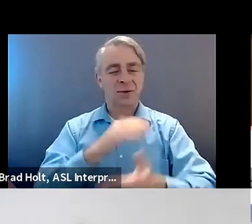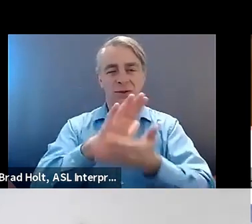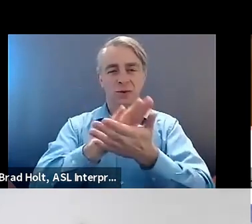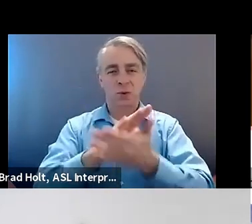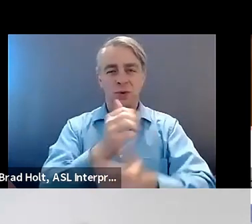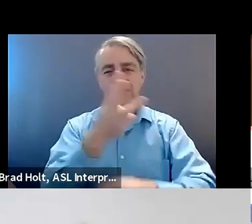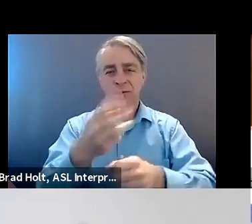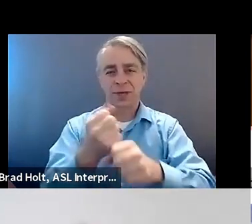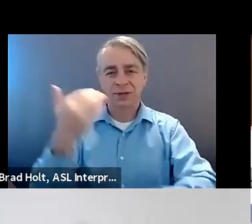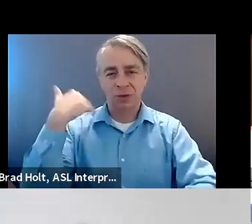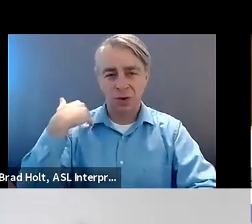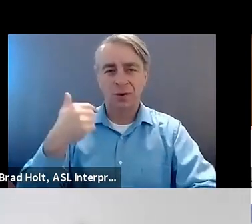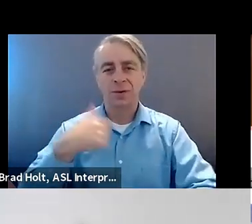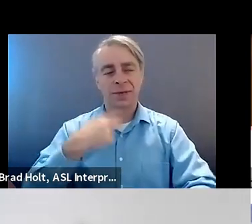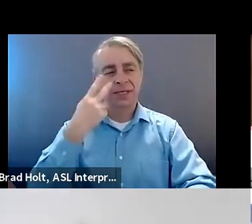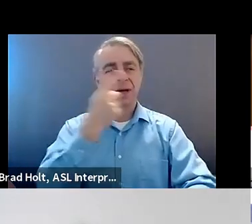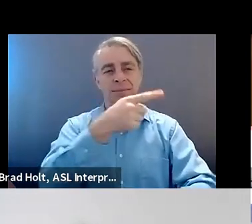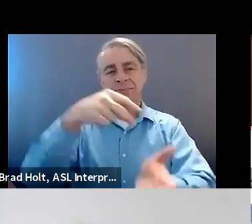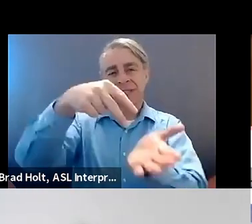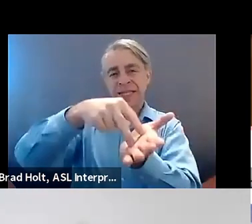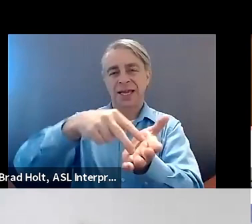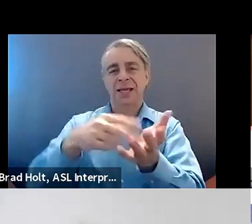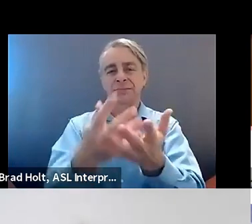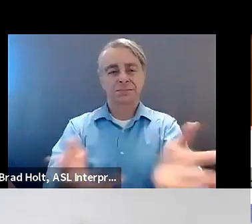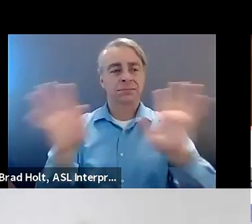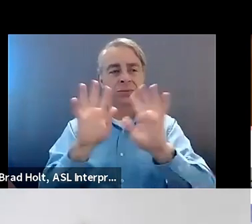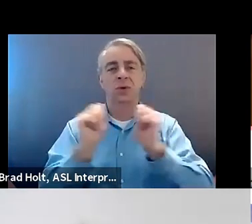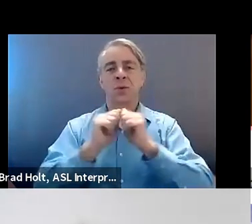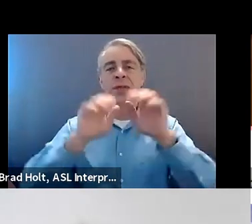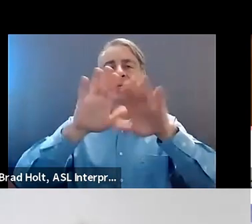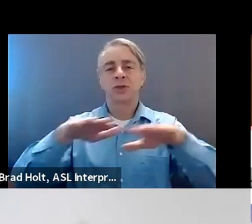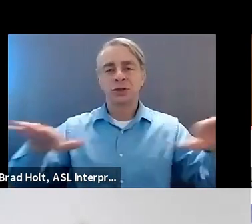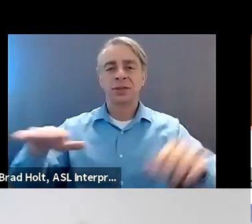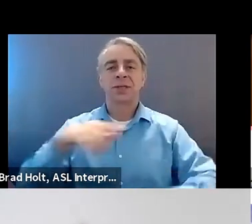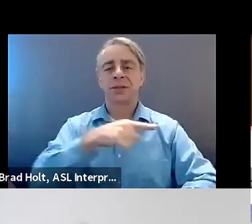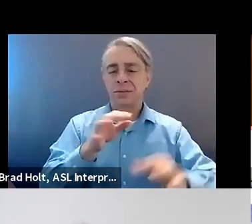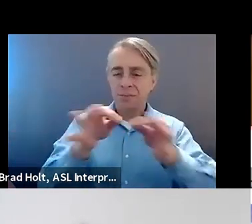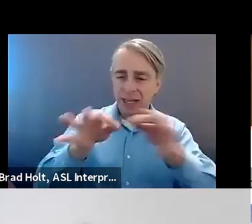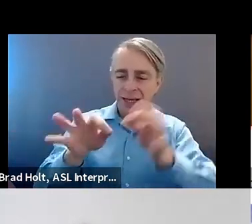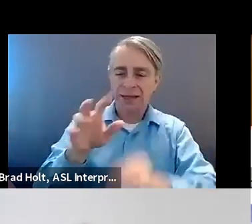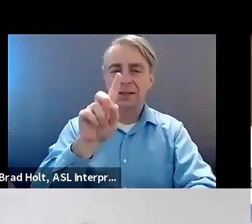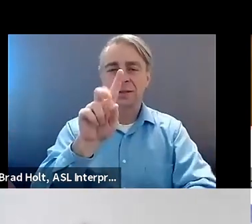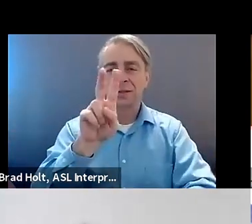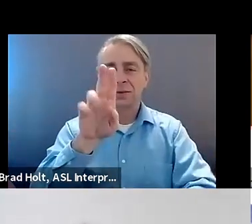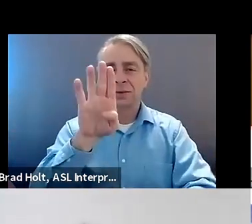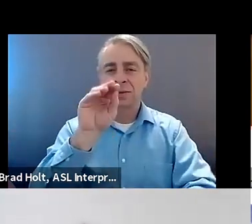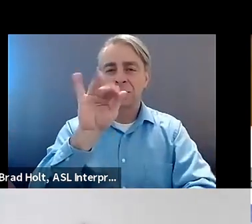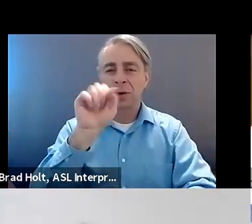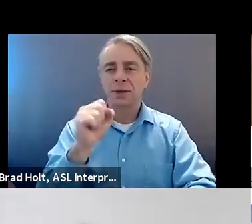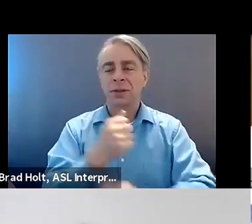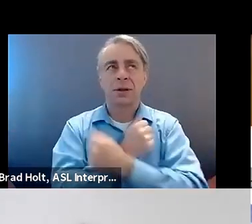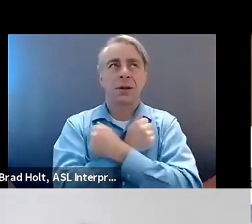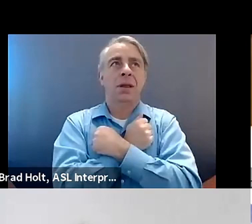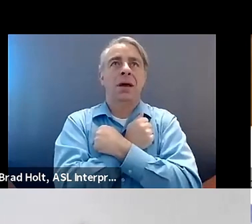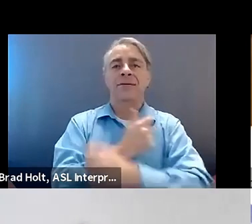in an assembly with the children and he told them how W.E.B. Du Bois liked to go to movies in the afternoon. We were like, oh, wow,